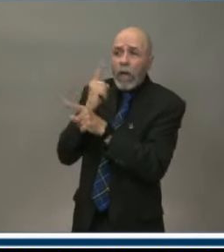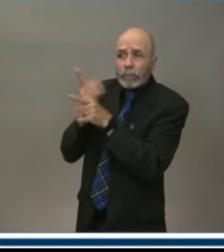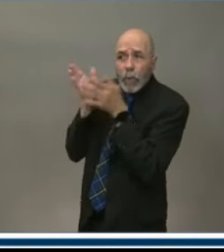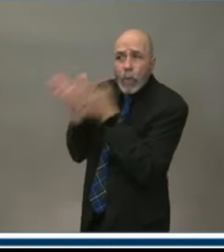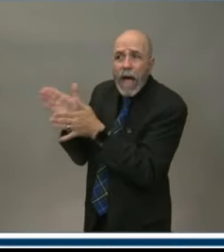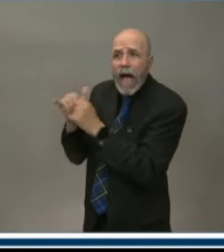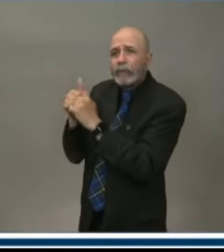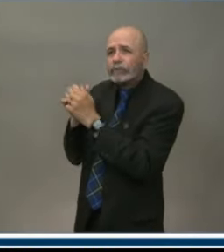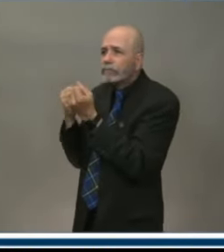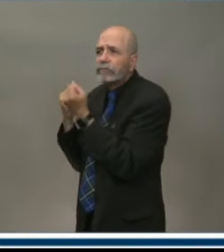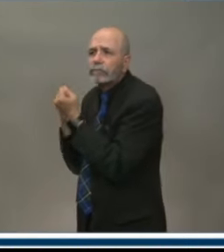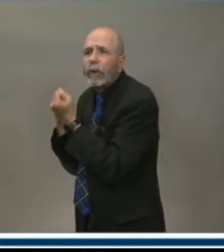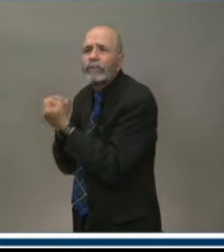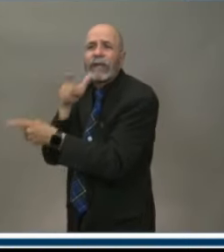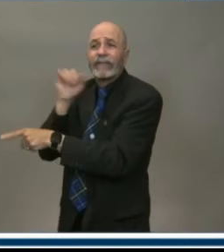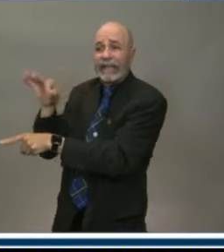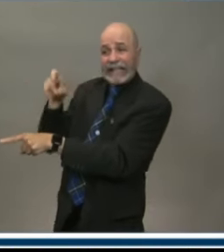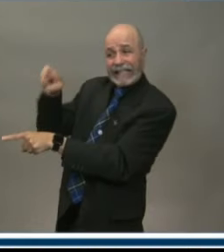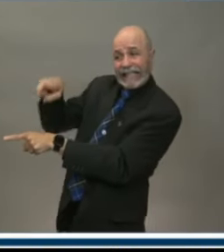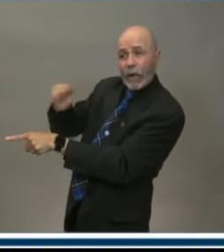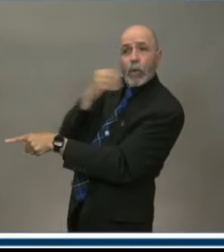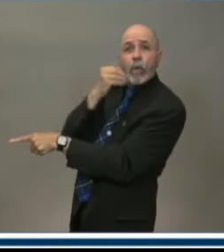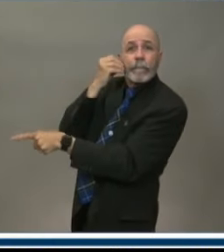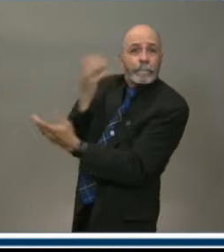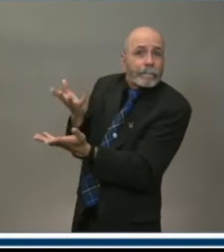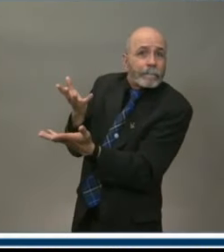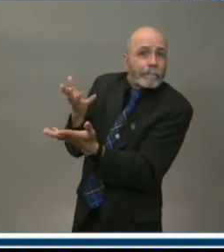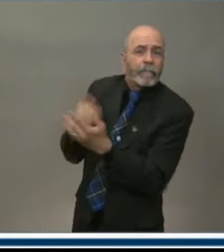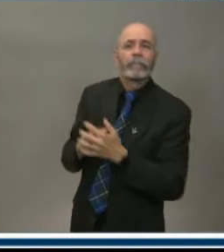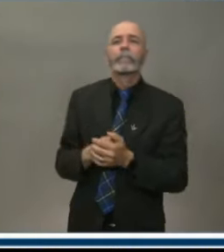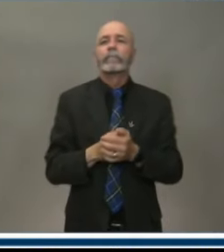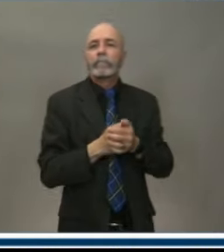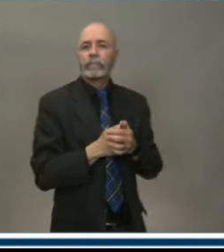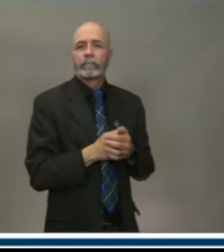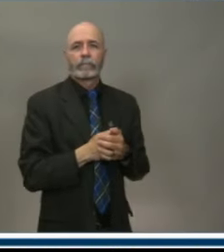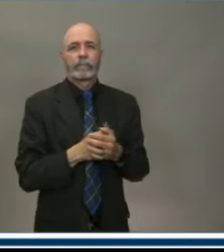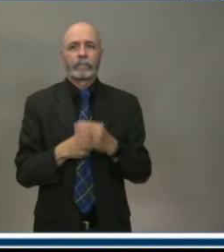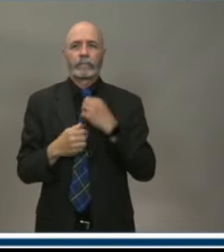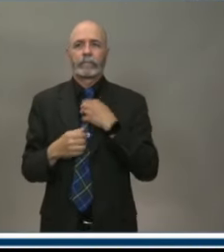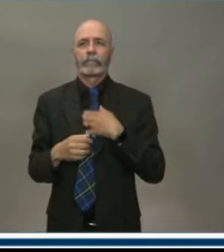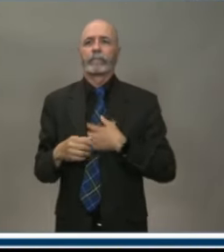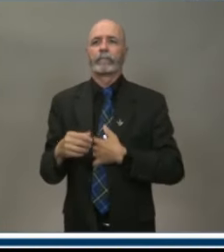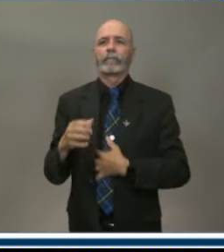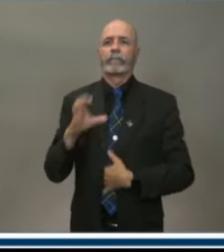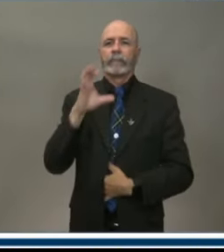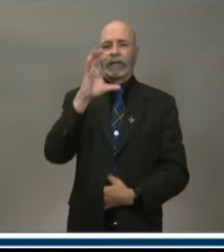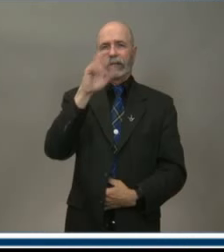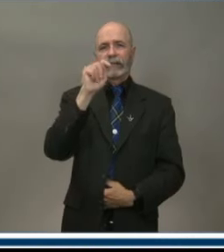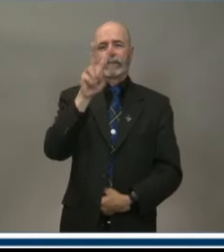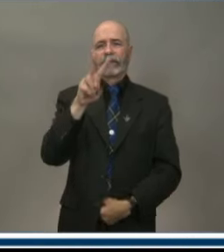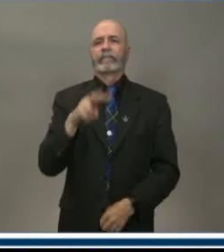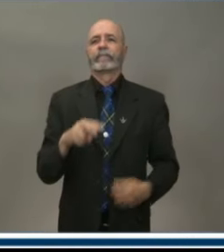citizens who require care and support. Next, we'll go to CTV's Natasha Pace. Go ahead, Natasha.